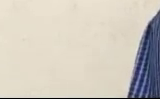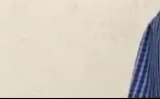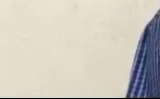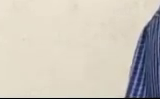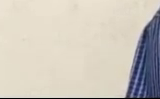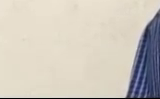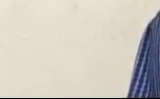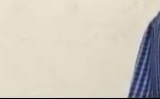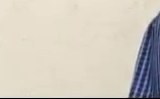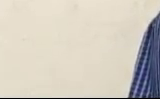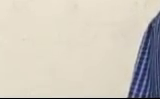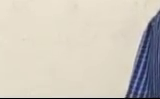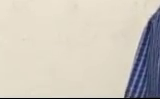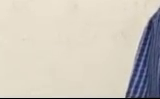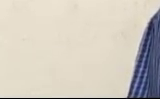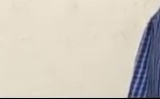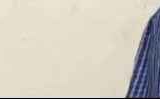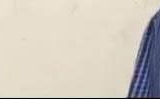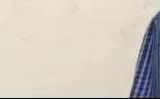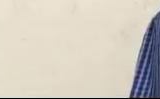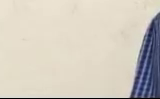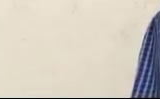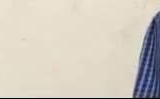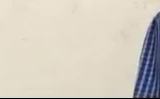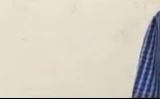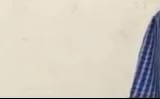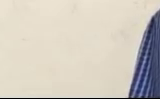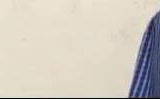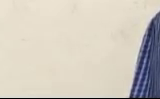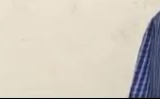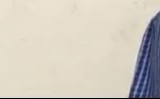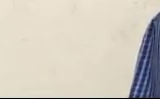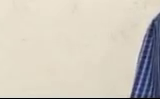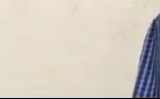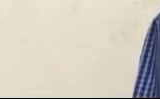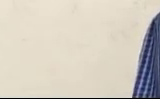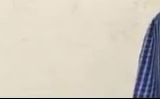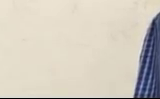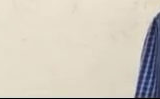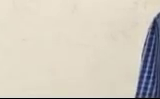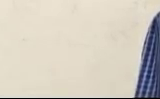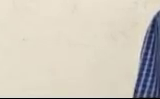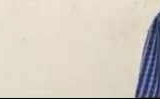my fare. I show him my ID. He said, "What about not ID this?" I show me.